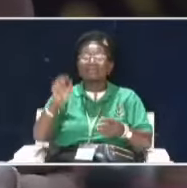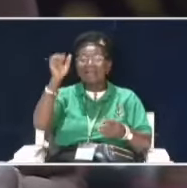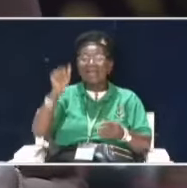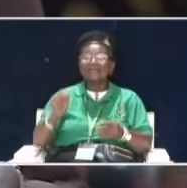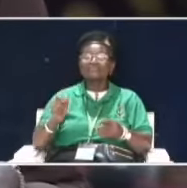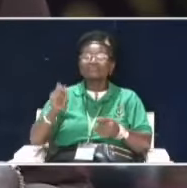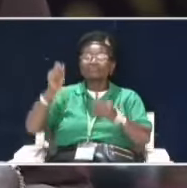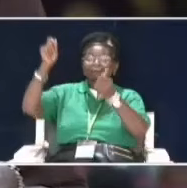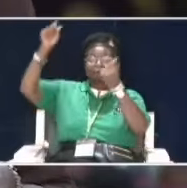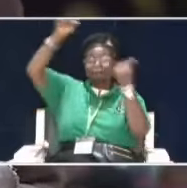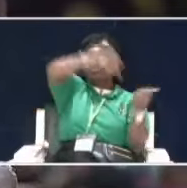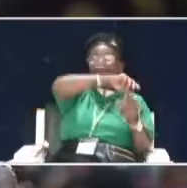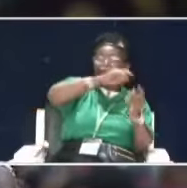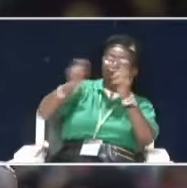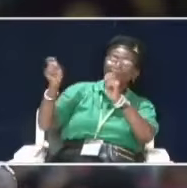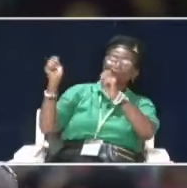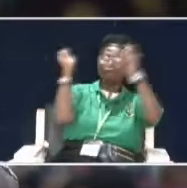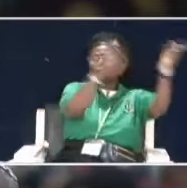enemies.